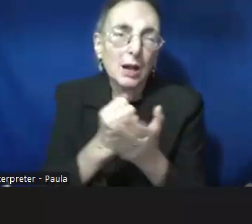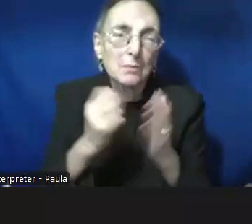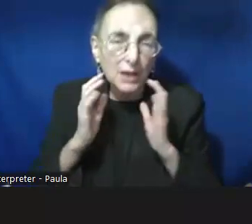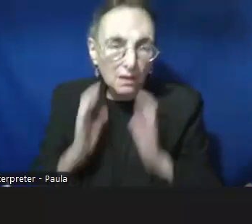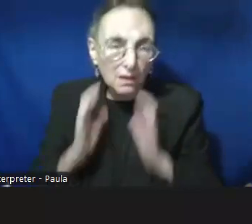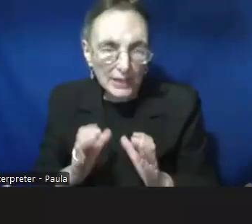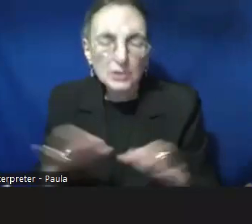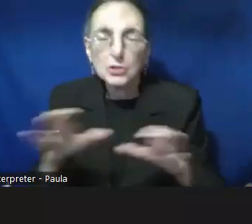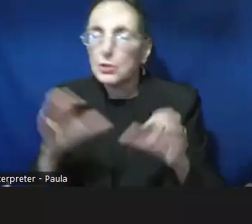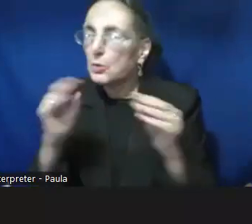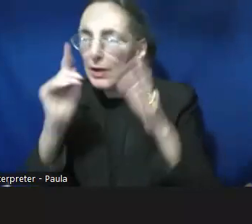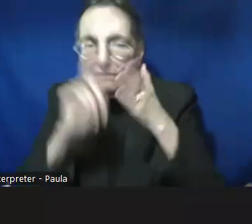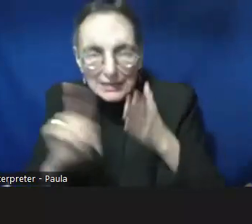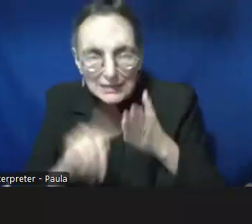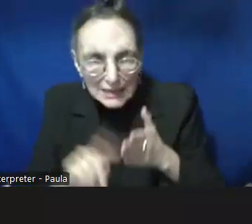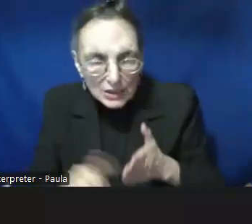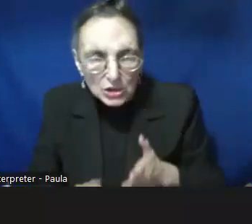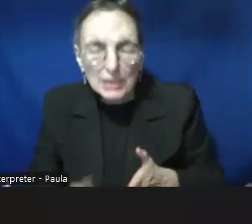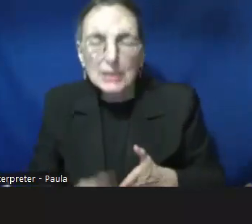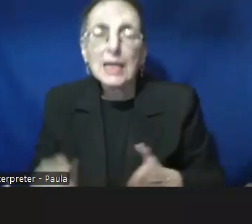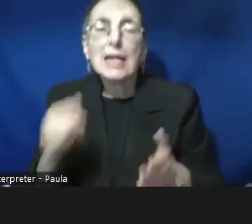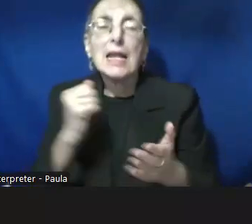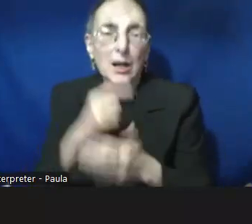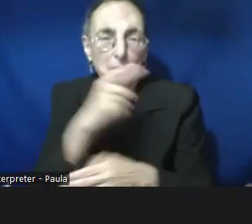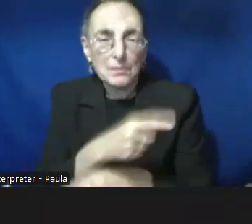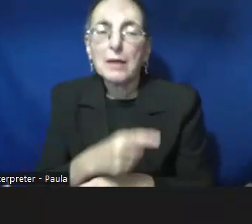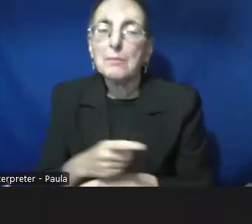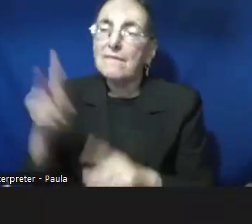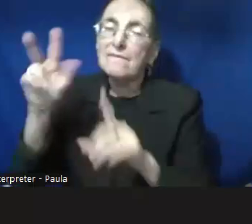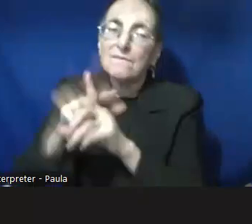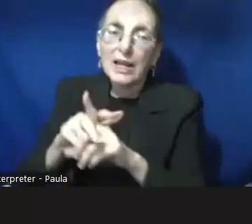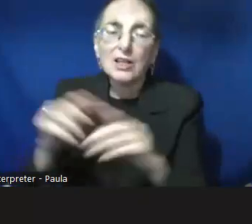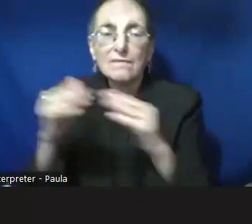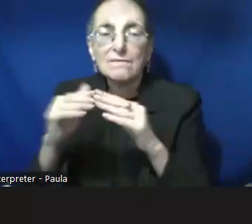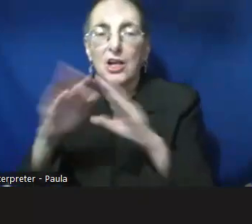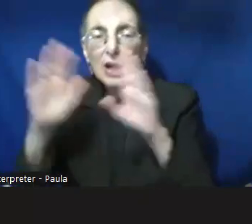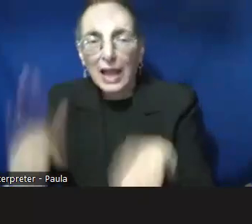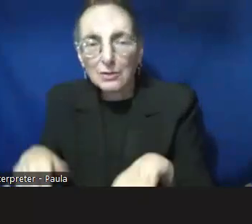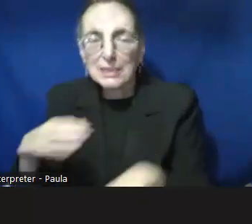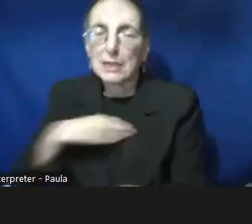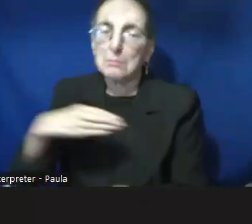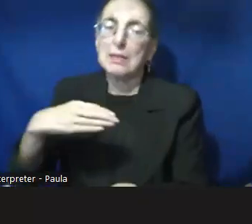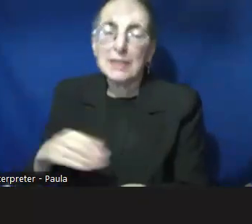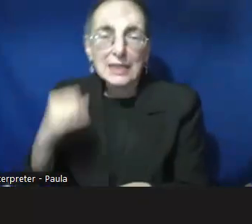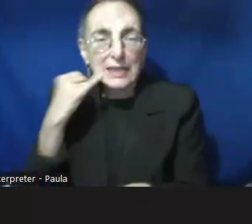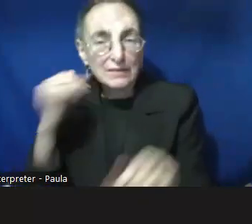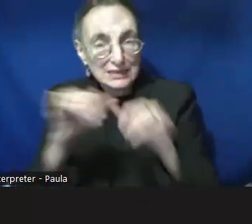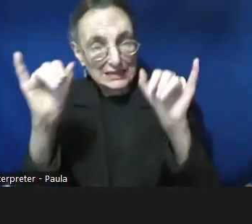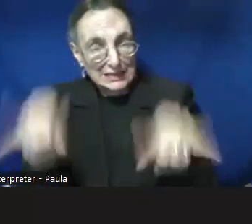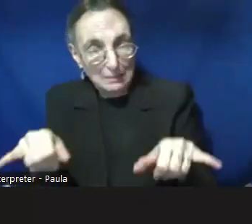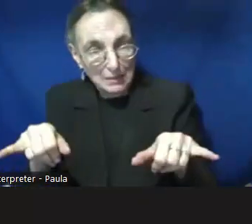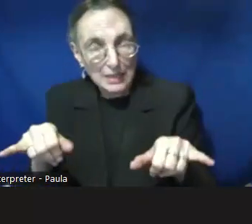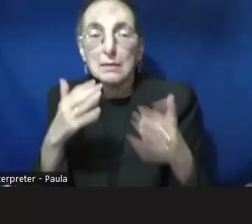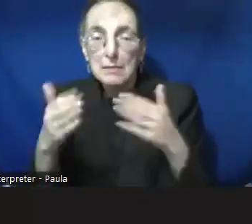do more investigation and help the client file a fair housing complaint. If it's a systemic issue, they may be able to do